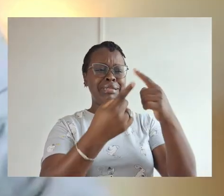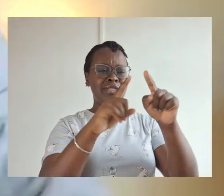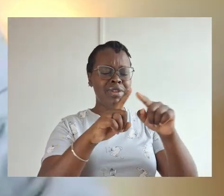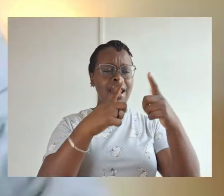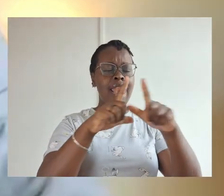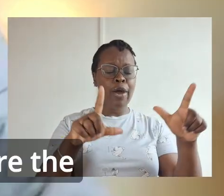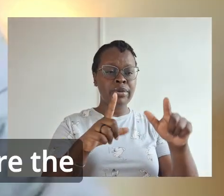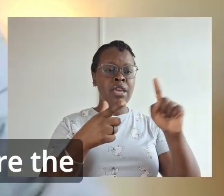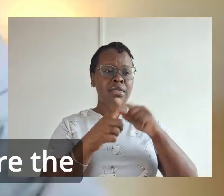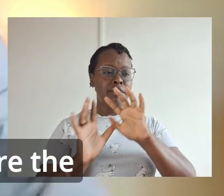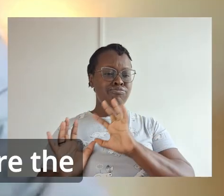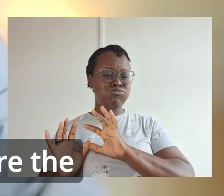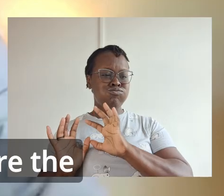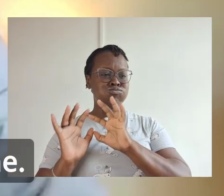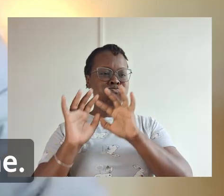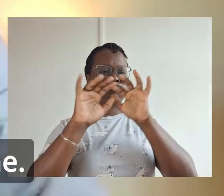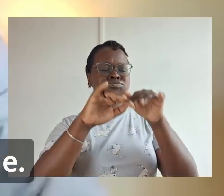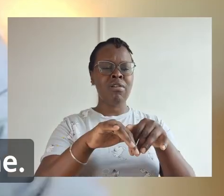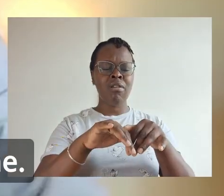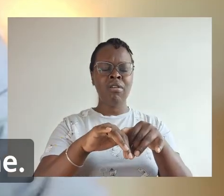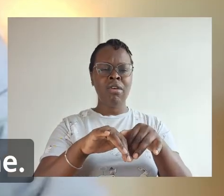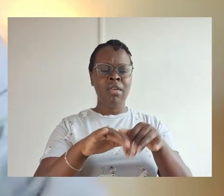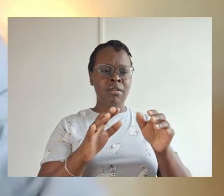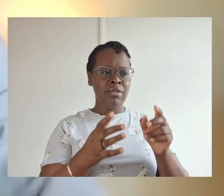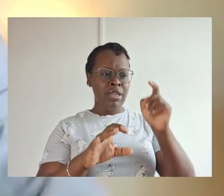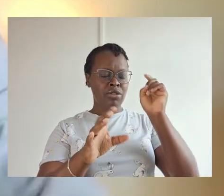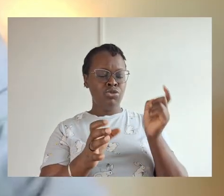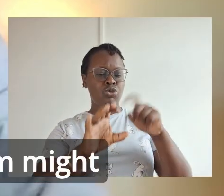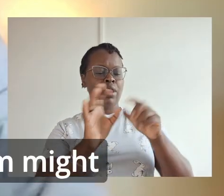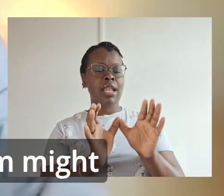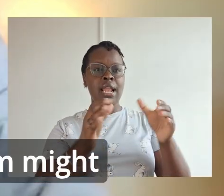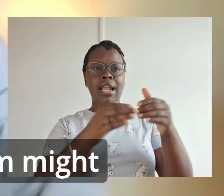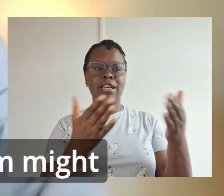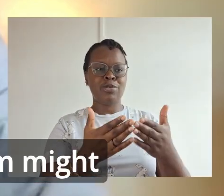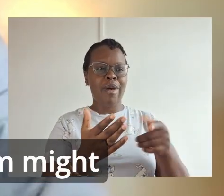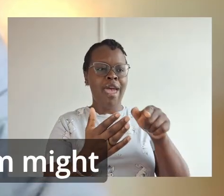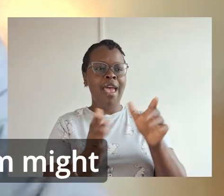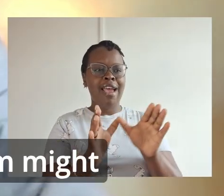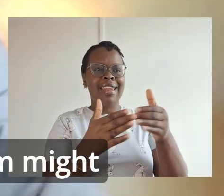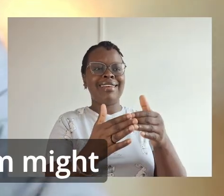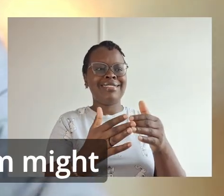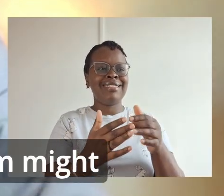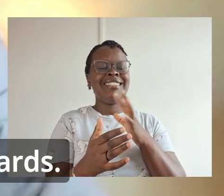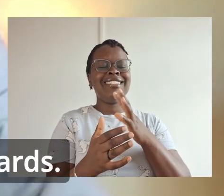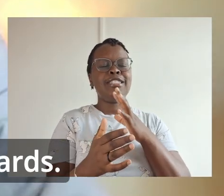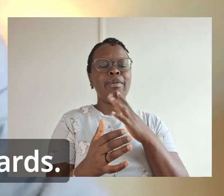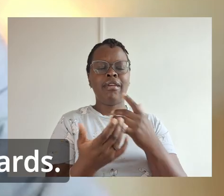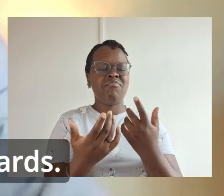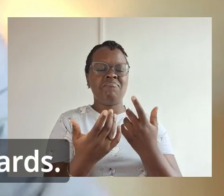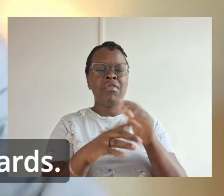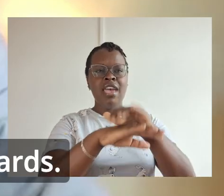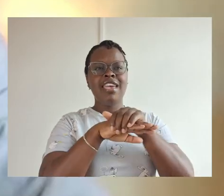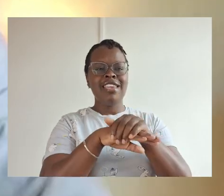language backgrounds. So they come to a classroom where the language instruction is just one. And the teachers are also, some of them might not